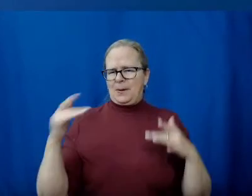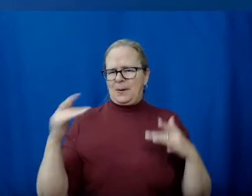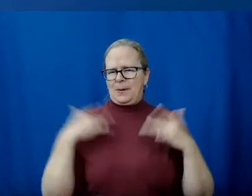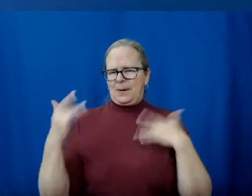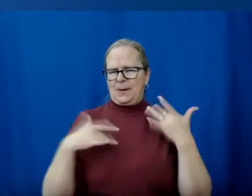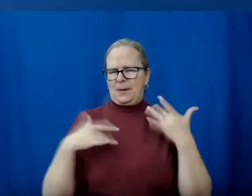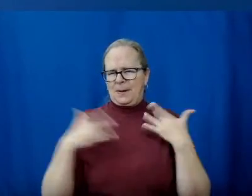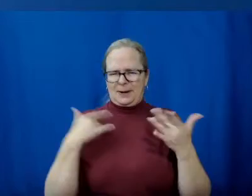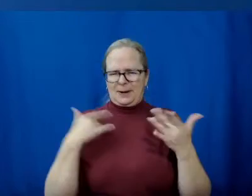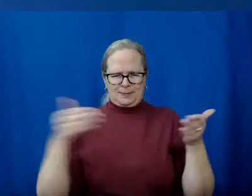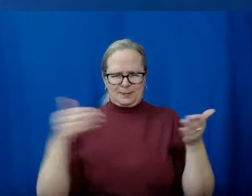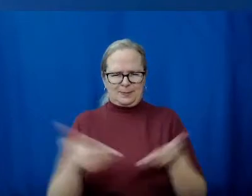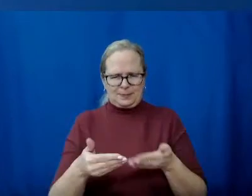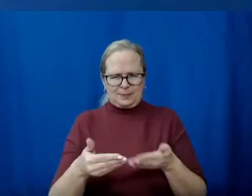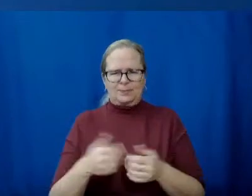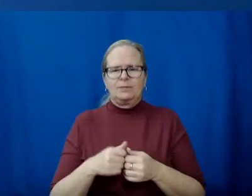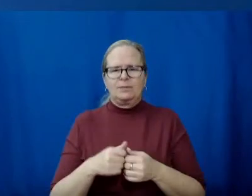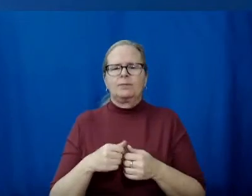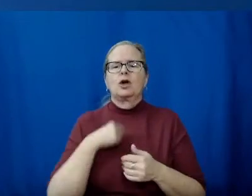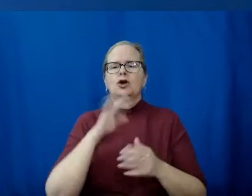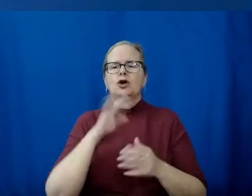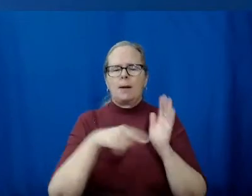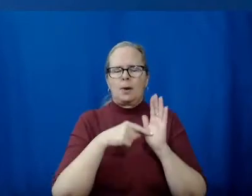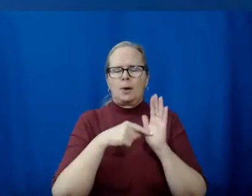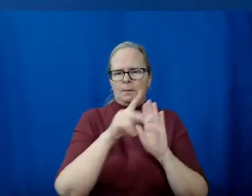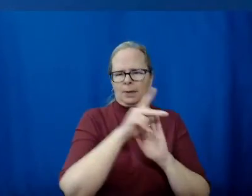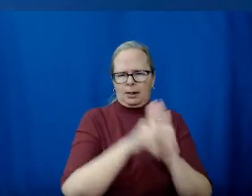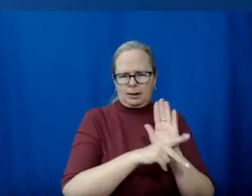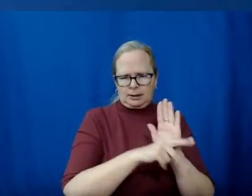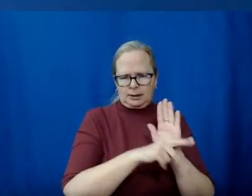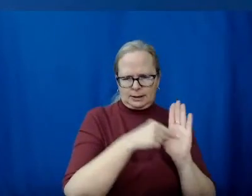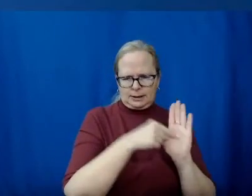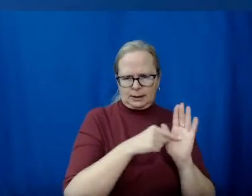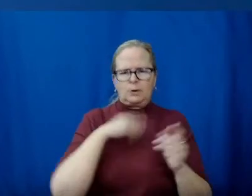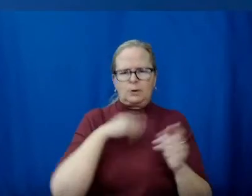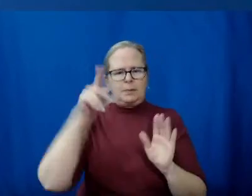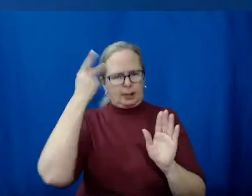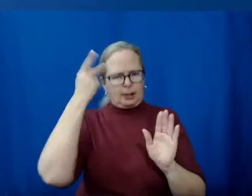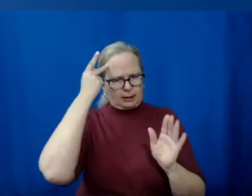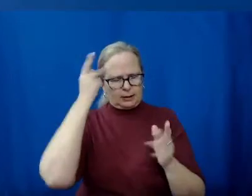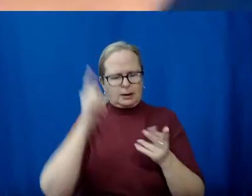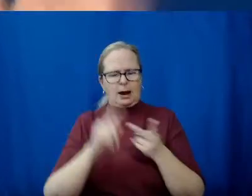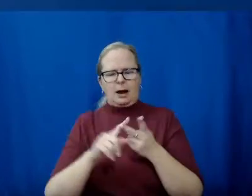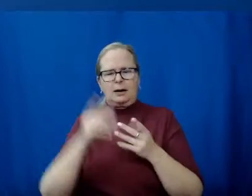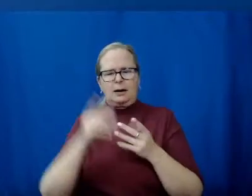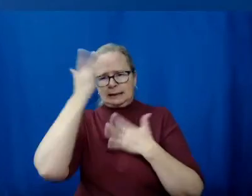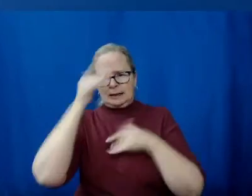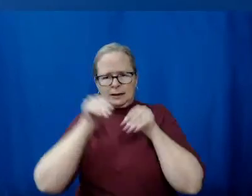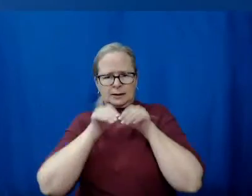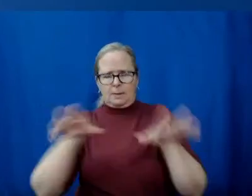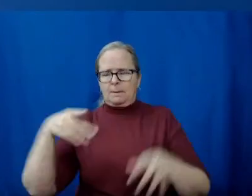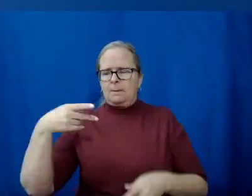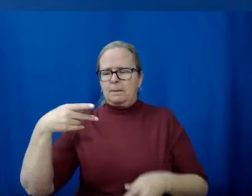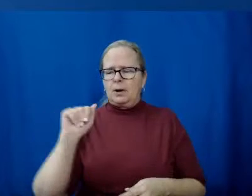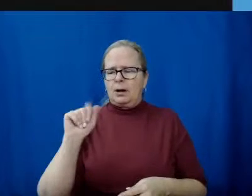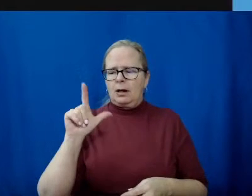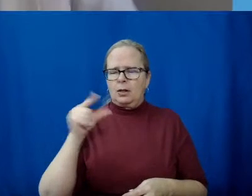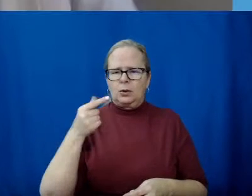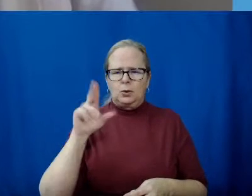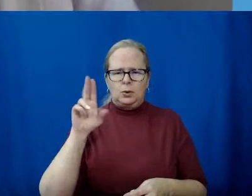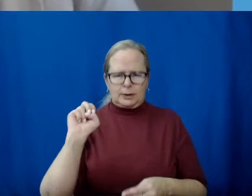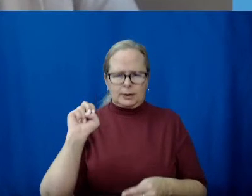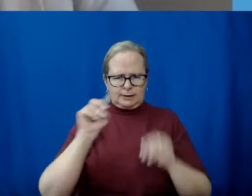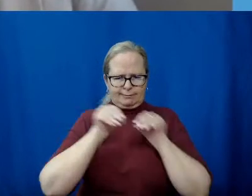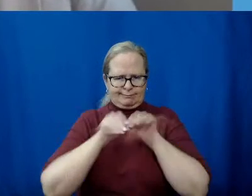in Alberta, that is a massive topic. We have an exceptional panel of experts today who I'm going to bring right into this